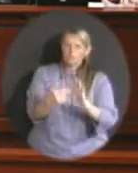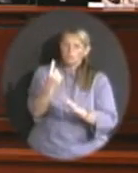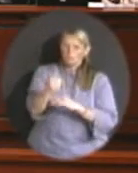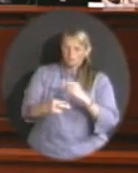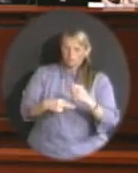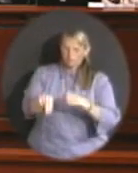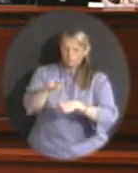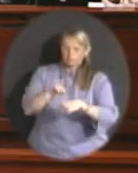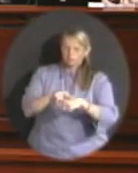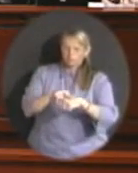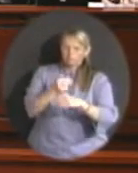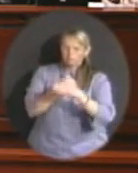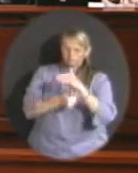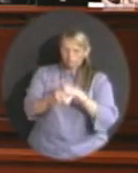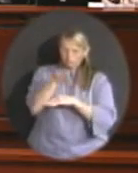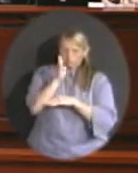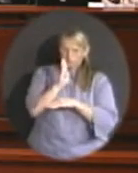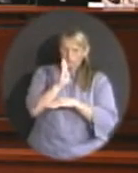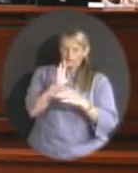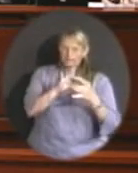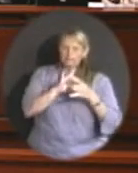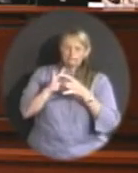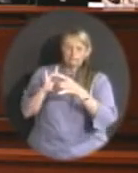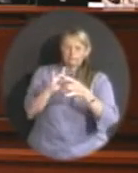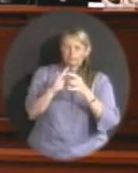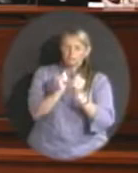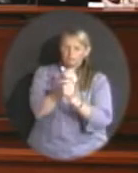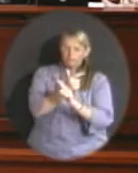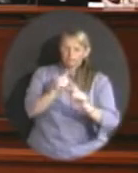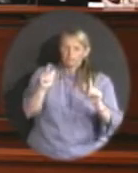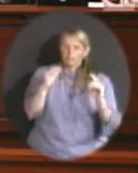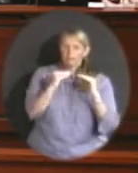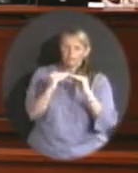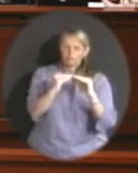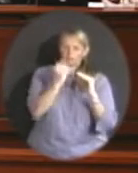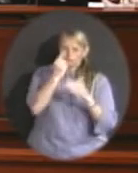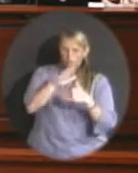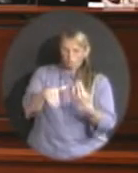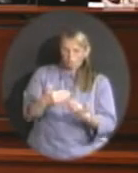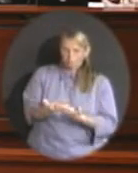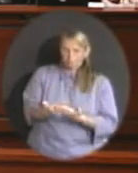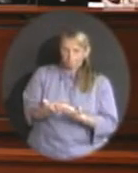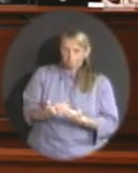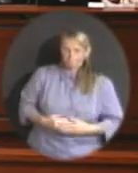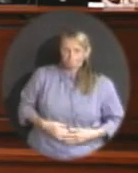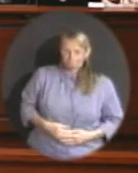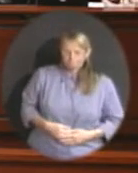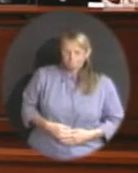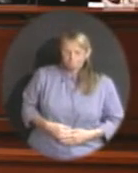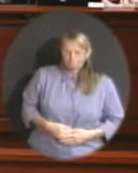one nation, under God, indivisible, with liberty and justice for all.